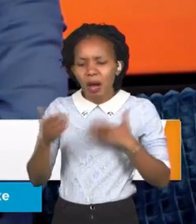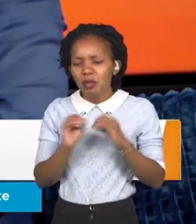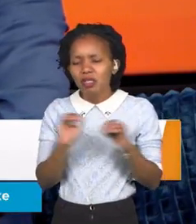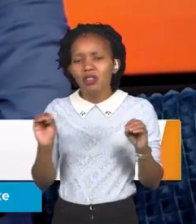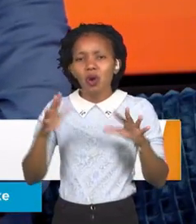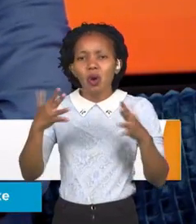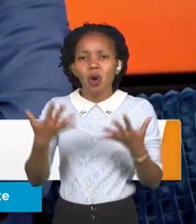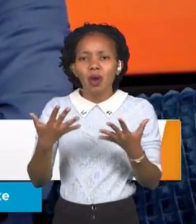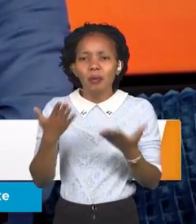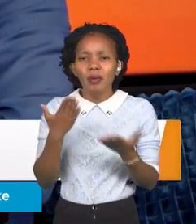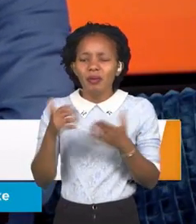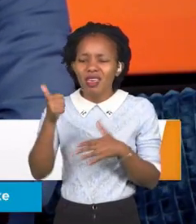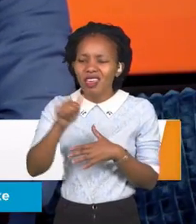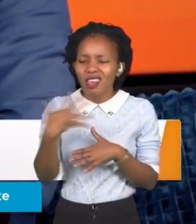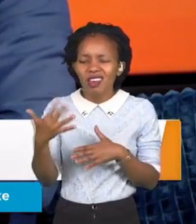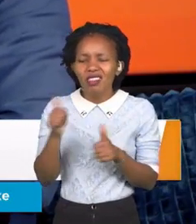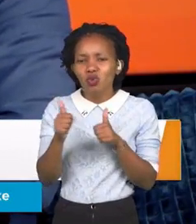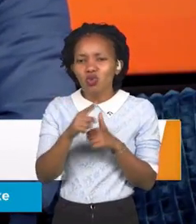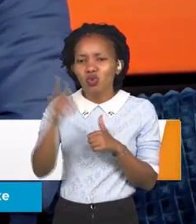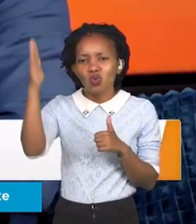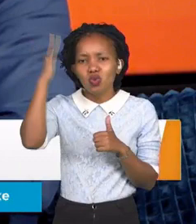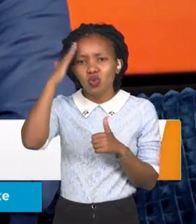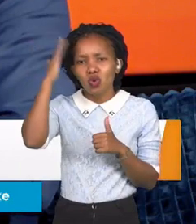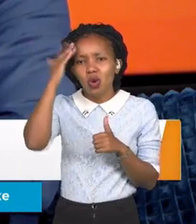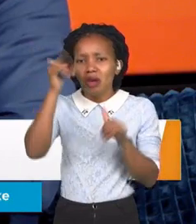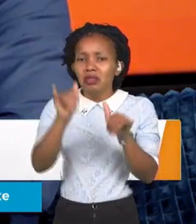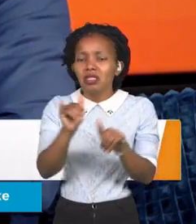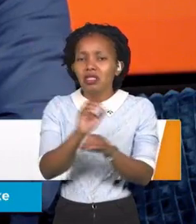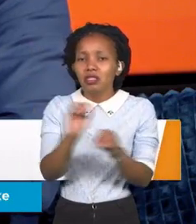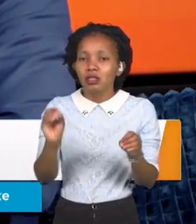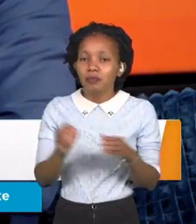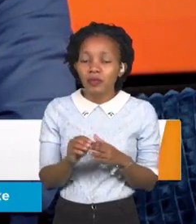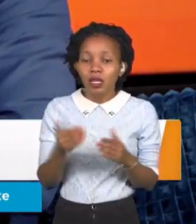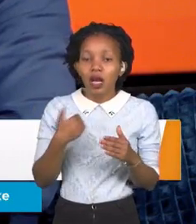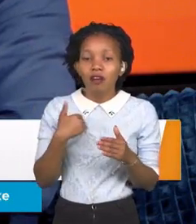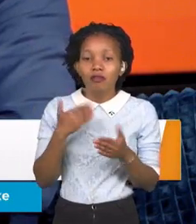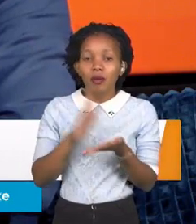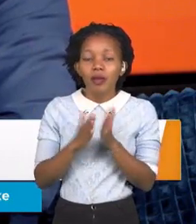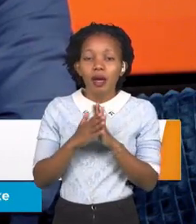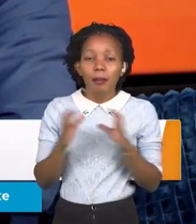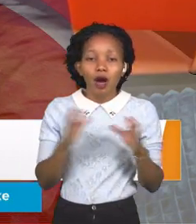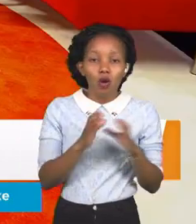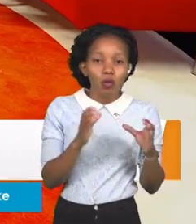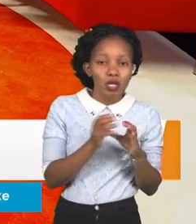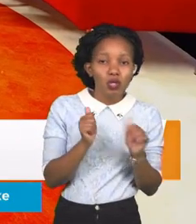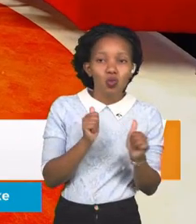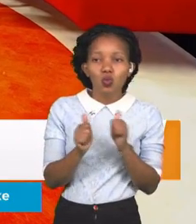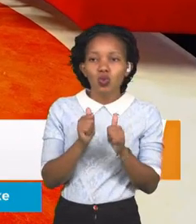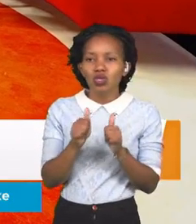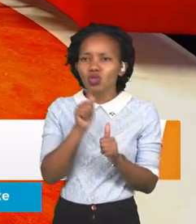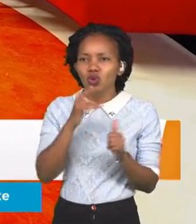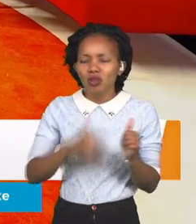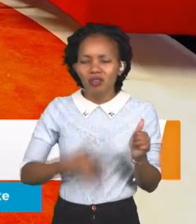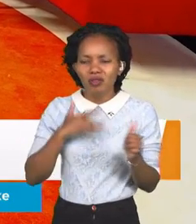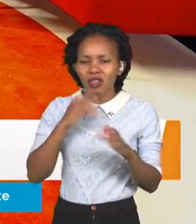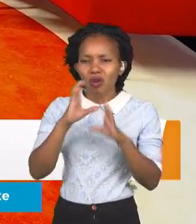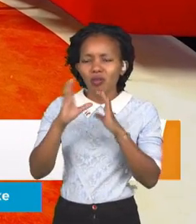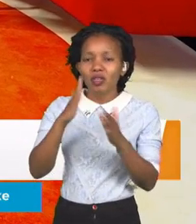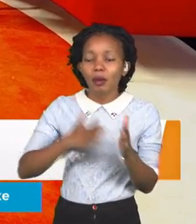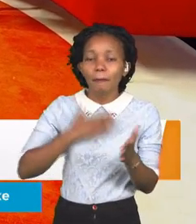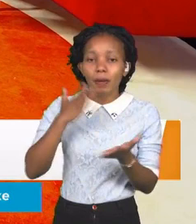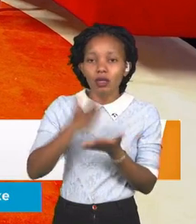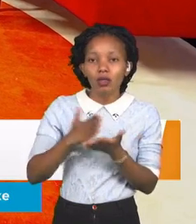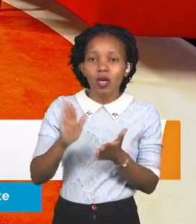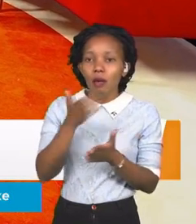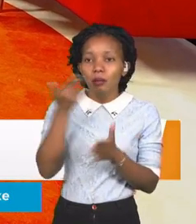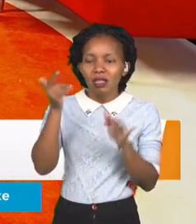a long-term anything that you know you're not going to sustain, mm-hmm. we have become a community where we do not feel I need to communicate my mm-hmm. truth. Mm-hmm. I would